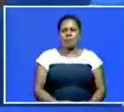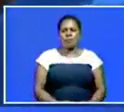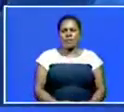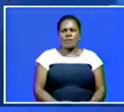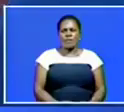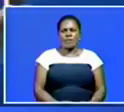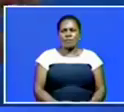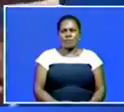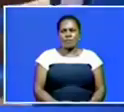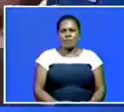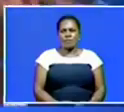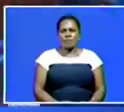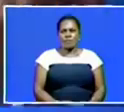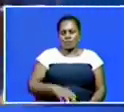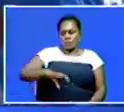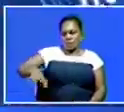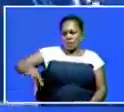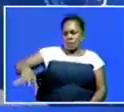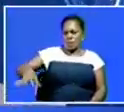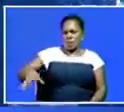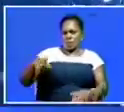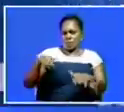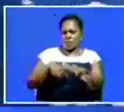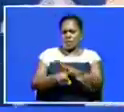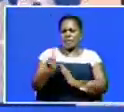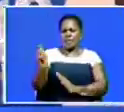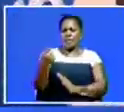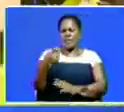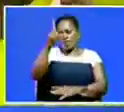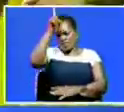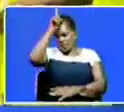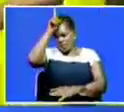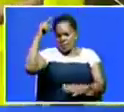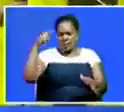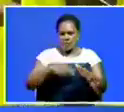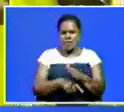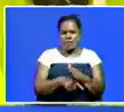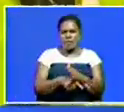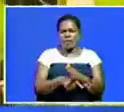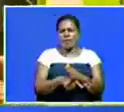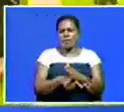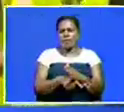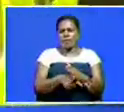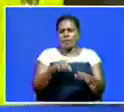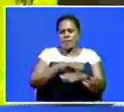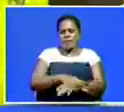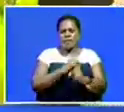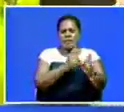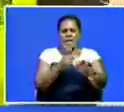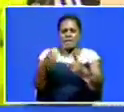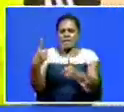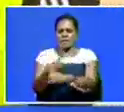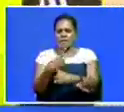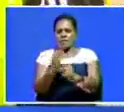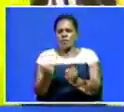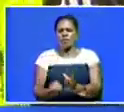The wave of handball is slowly sweeping through Kenya into the villages, smoking out sleeping talents, and in the process rekindling